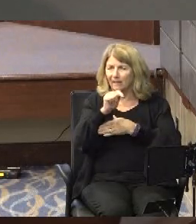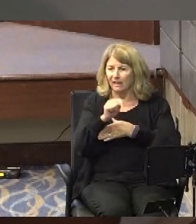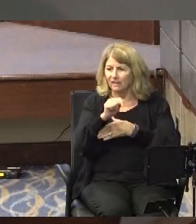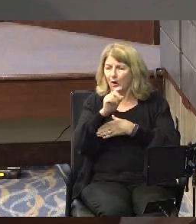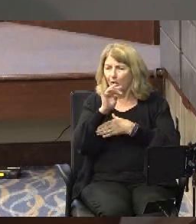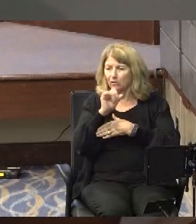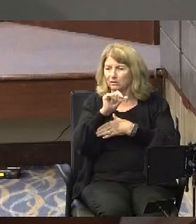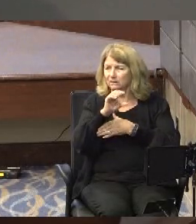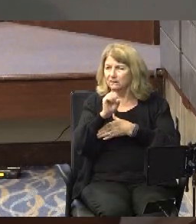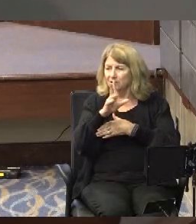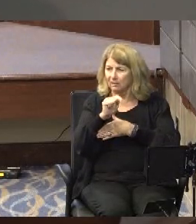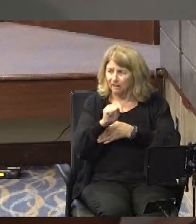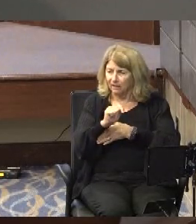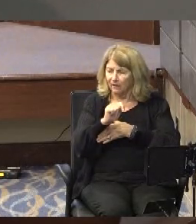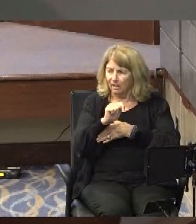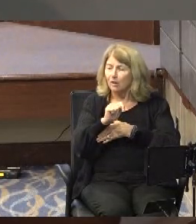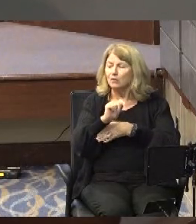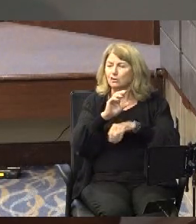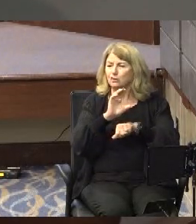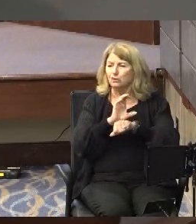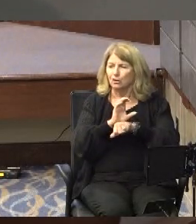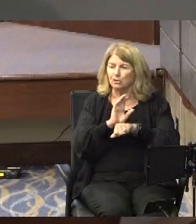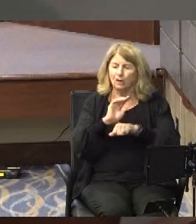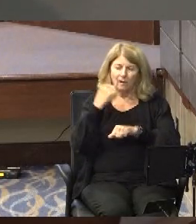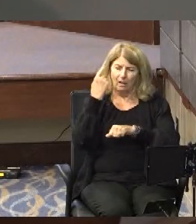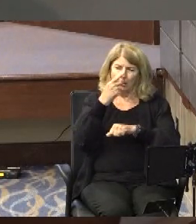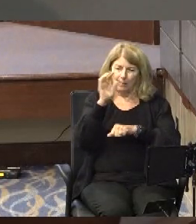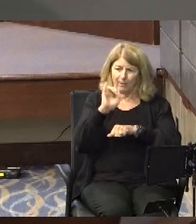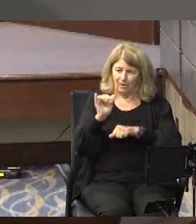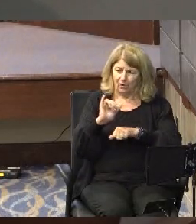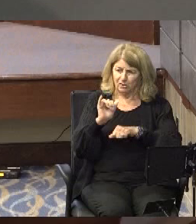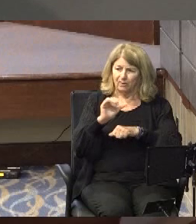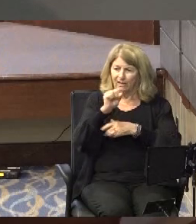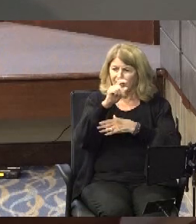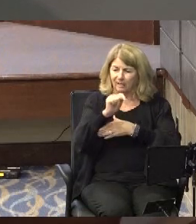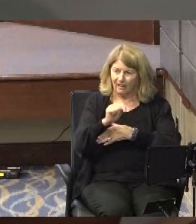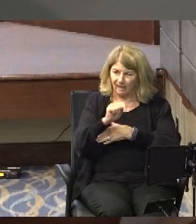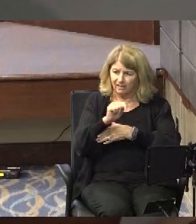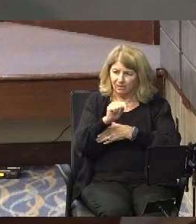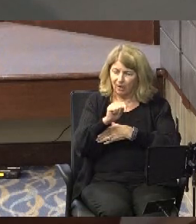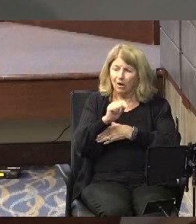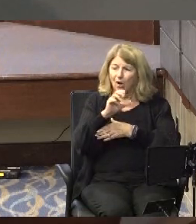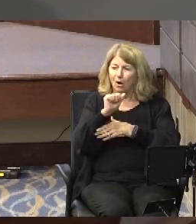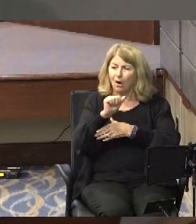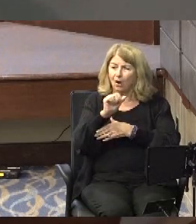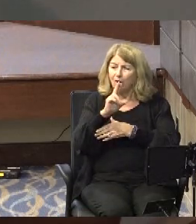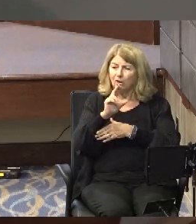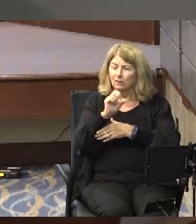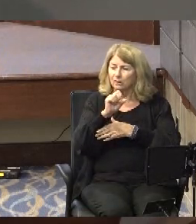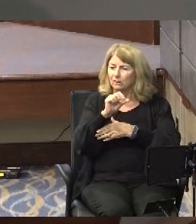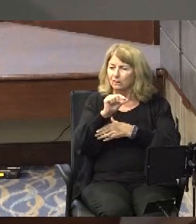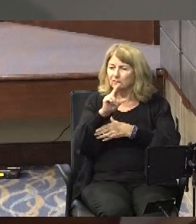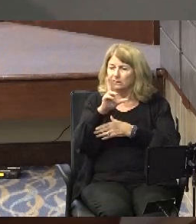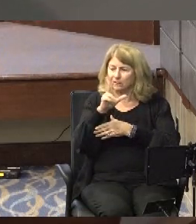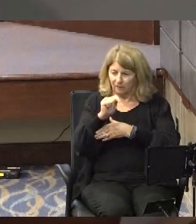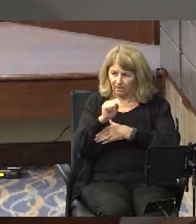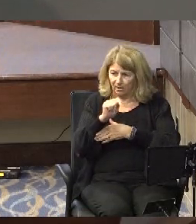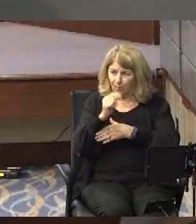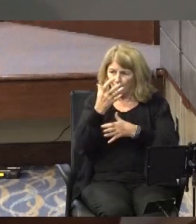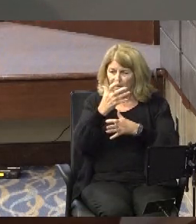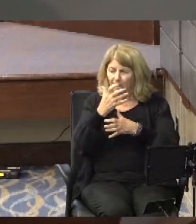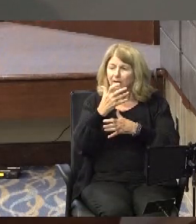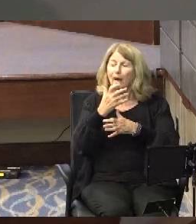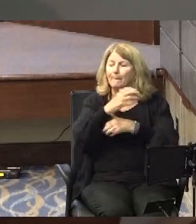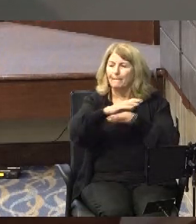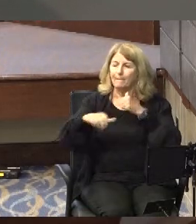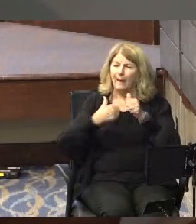neighborhood association, appears also to be disingenuous in the fact that St. Albans Episcopal Church actually submitted a backup offer to purchase this property.